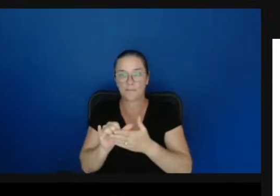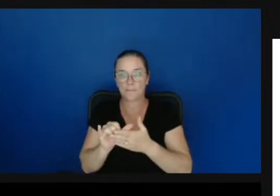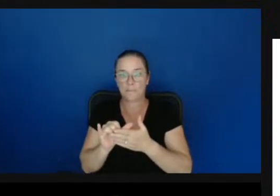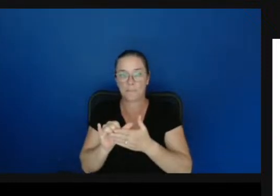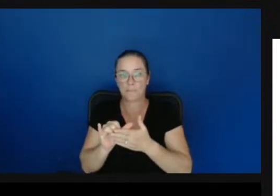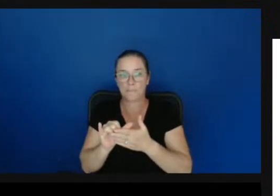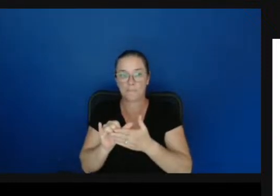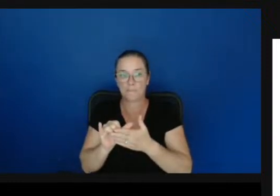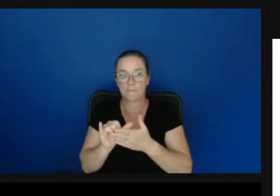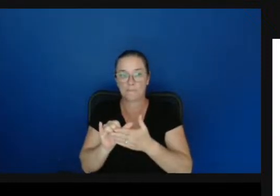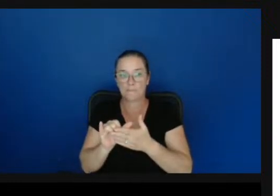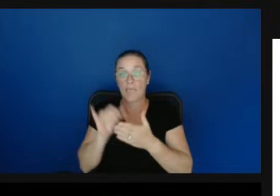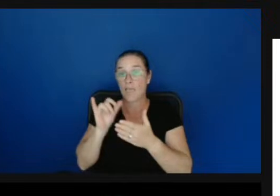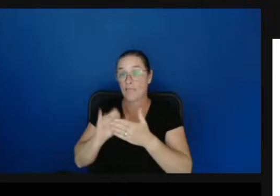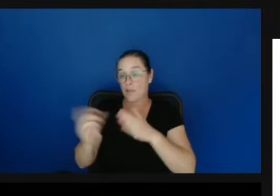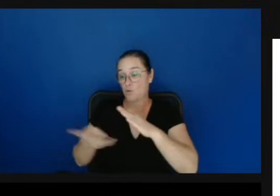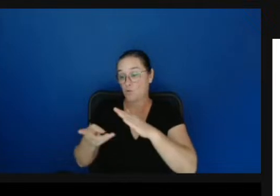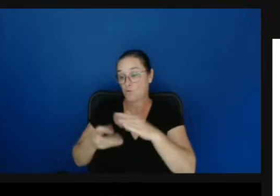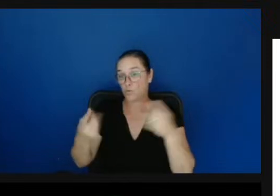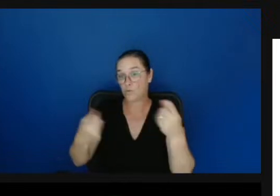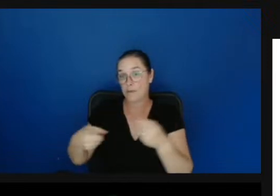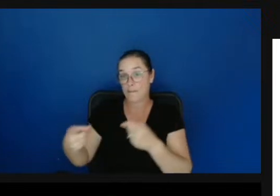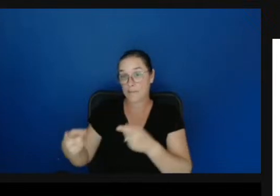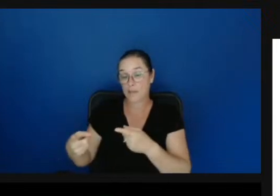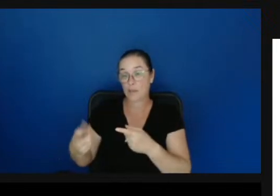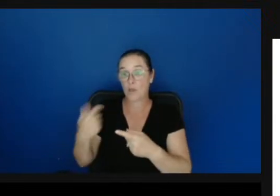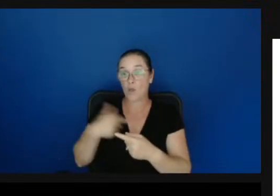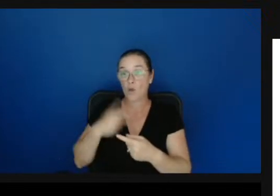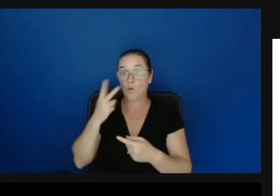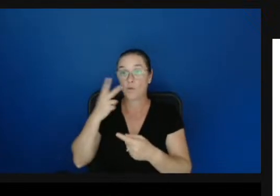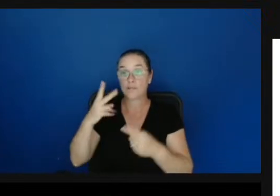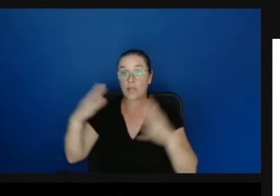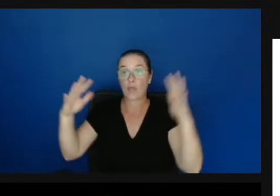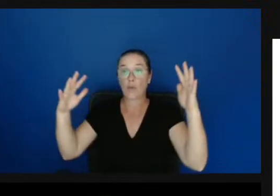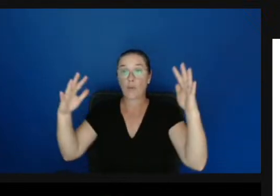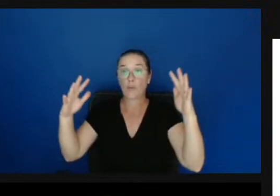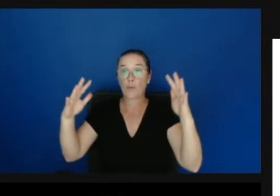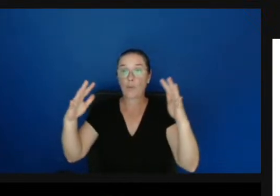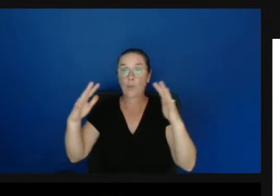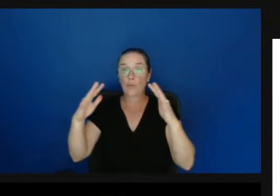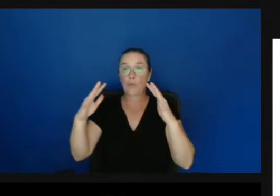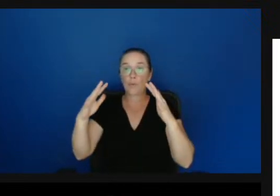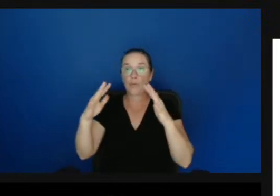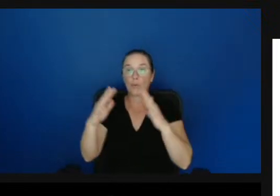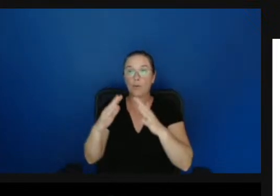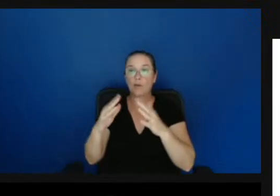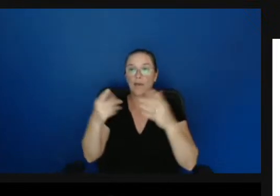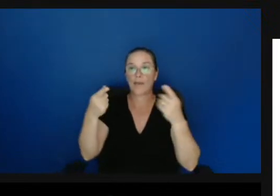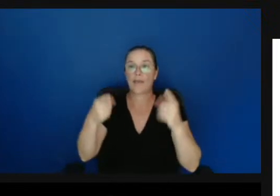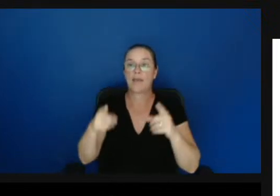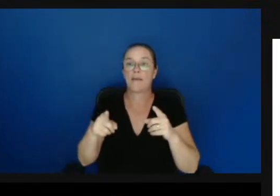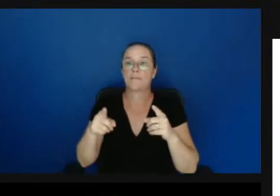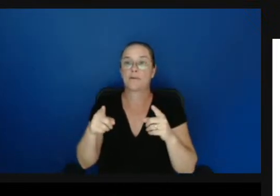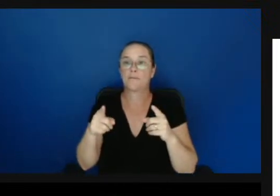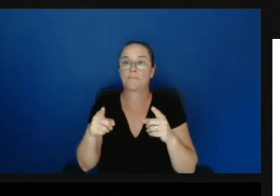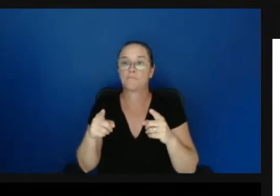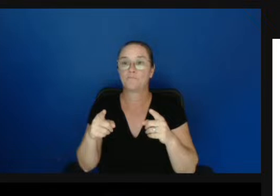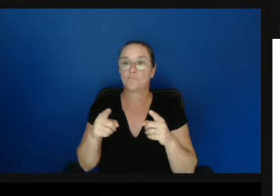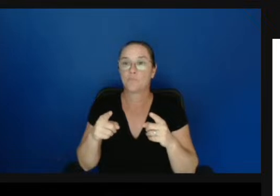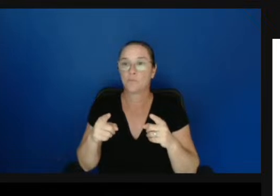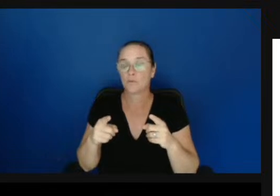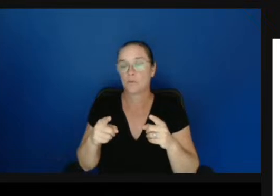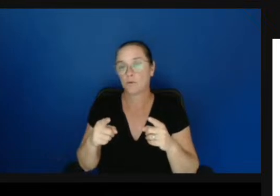that intrusion occurred, we see deflation occurring at the summit and a period of stability with neither inflation or